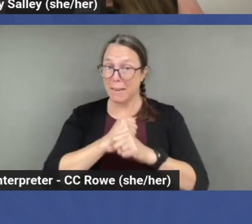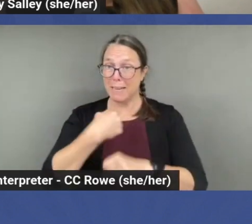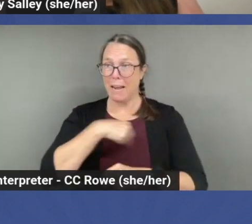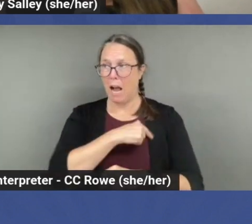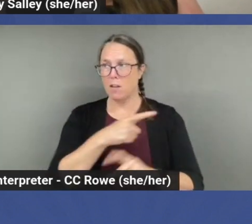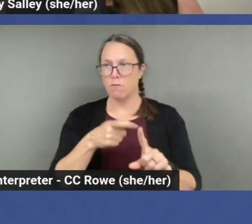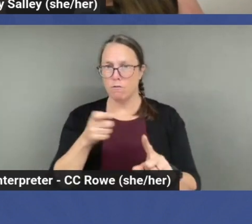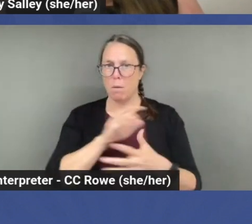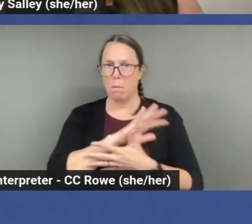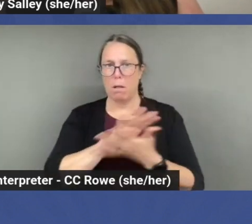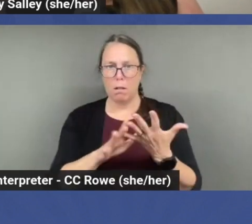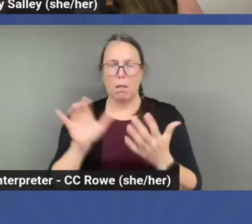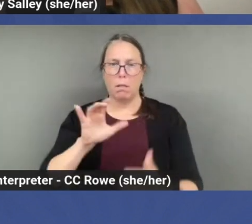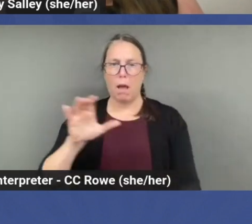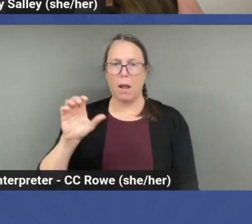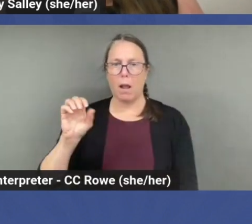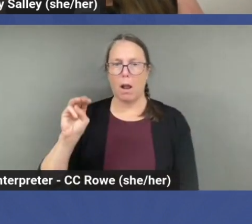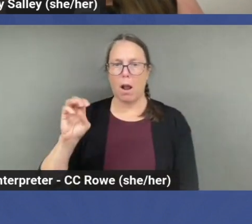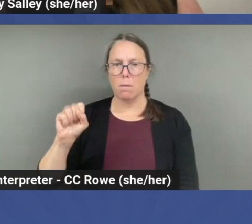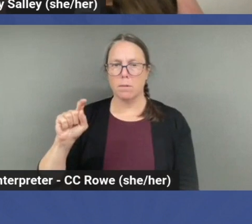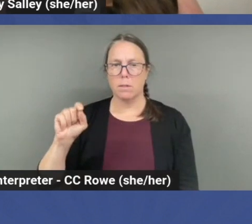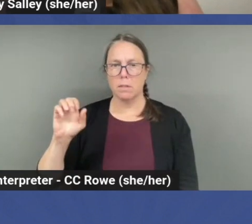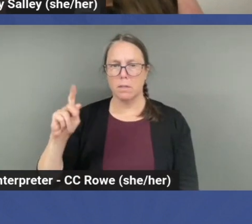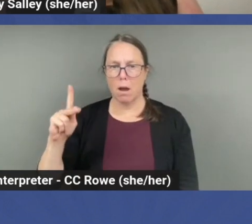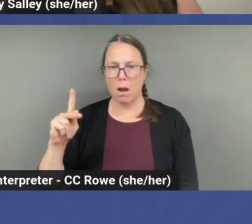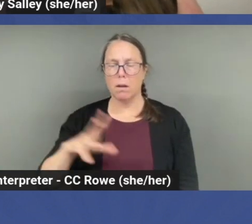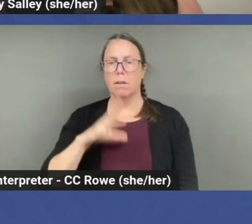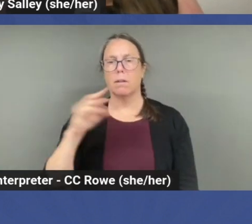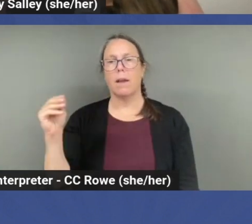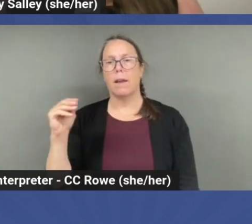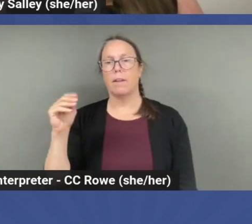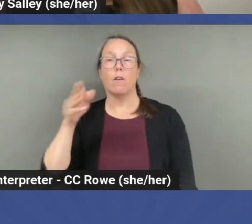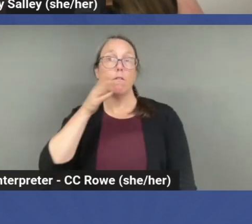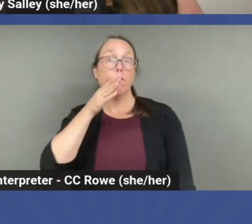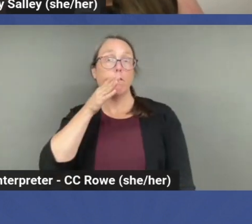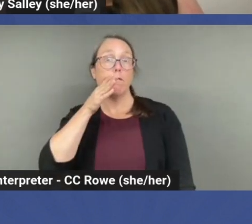like Comstock, like these future